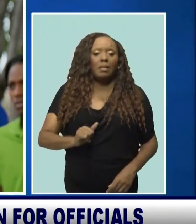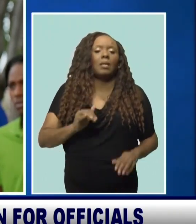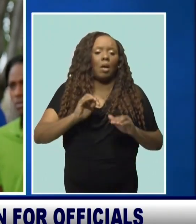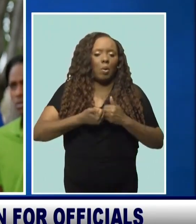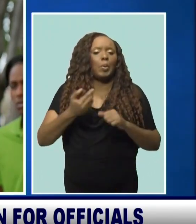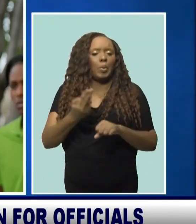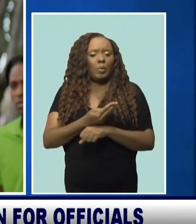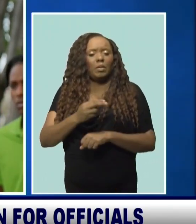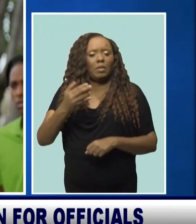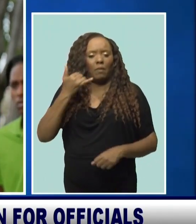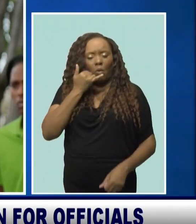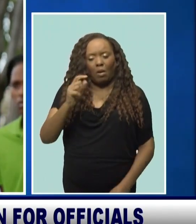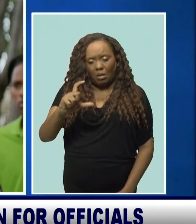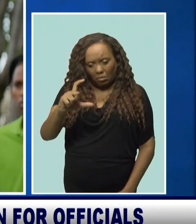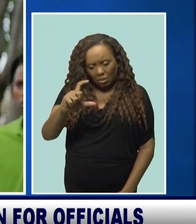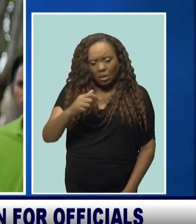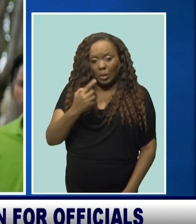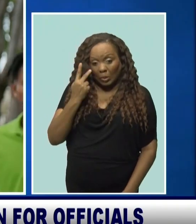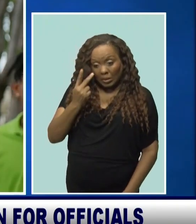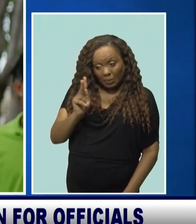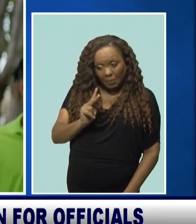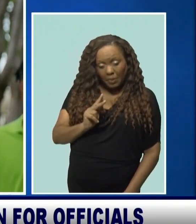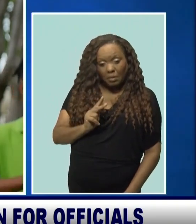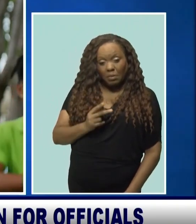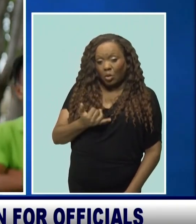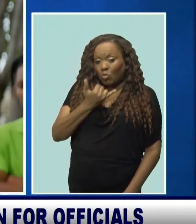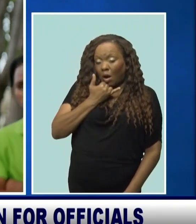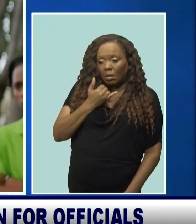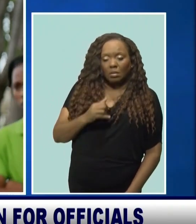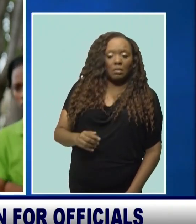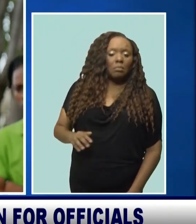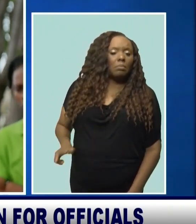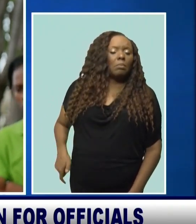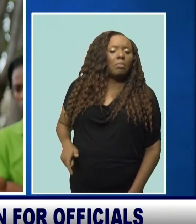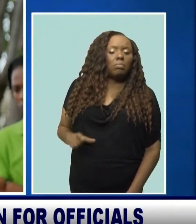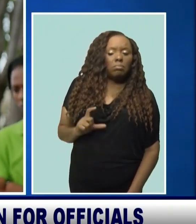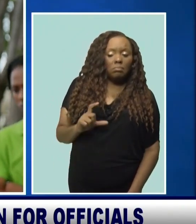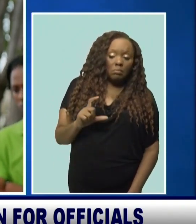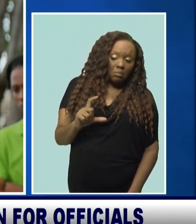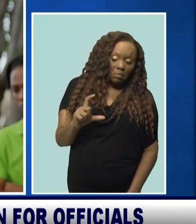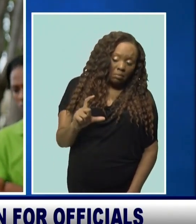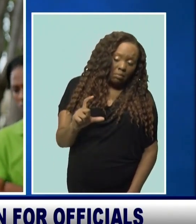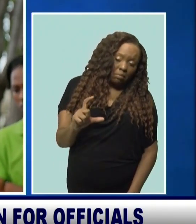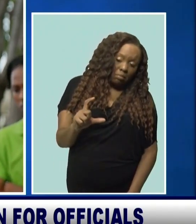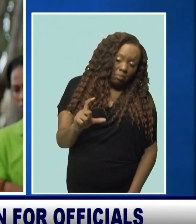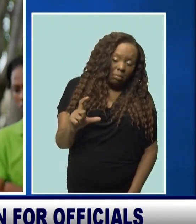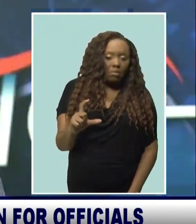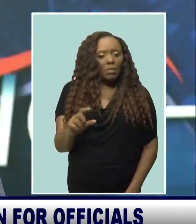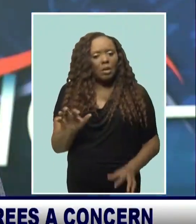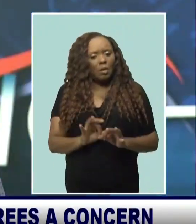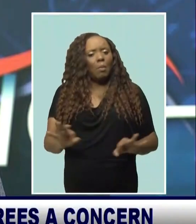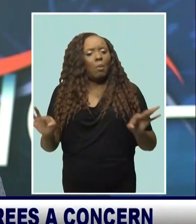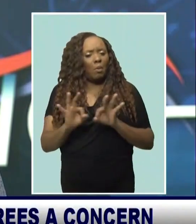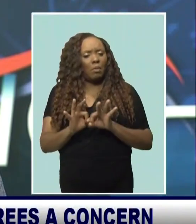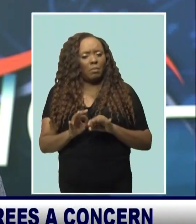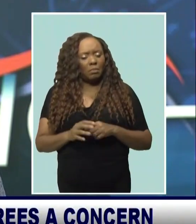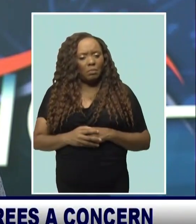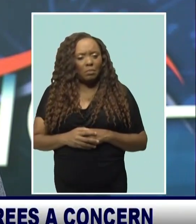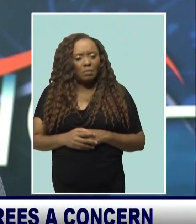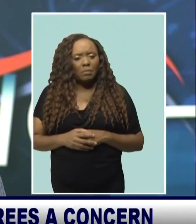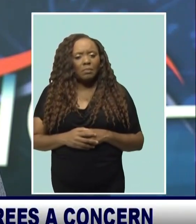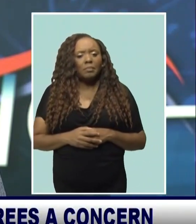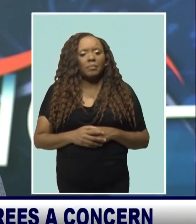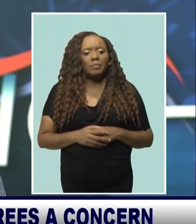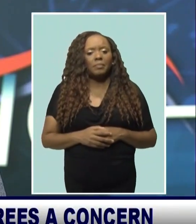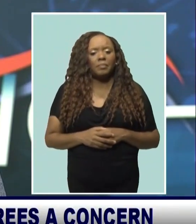be used for. This is the importance of having cell phone and social media. The Ministry